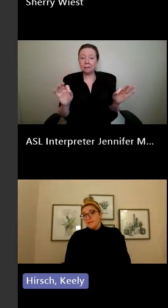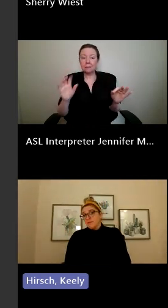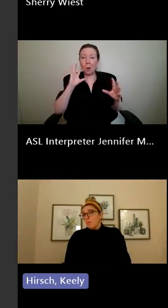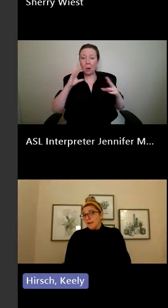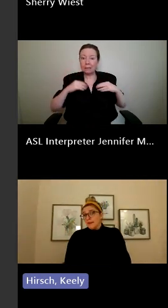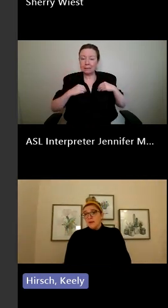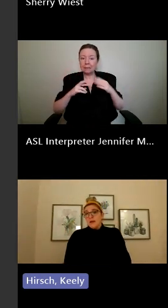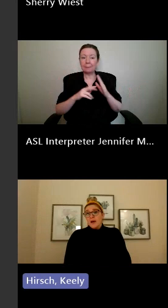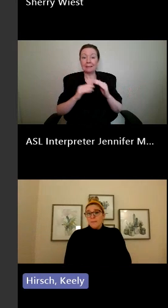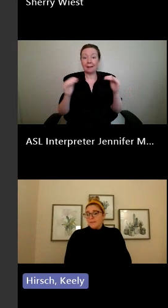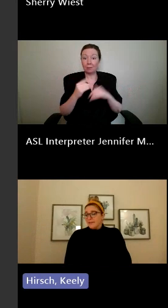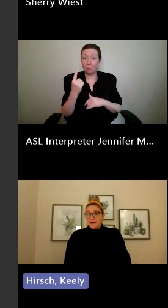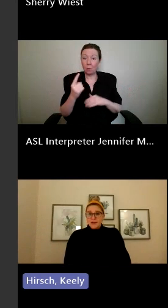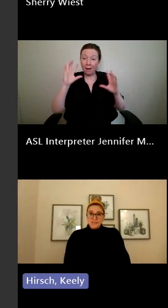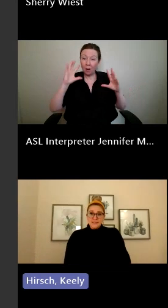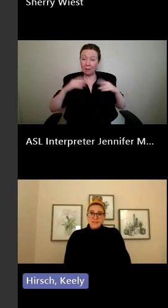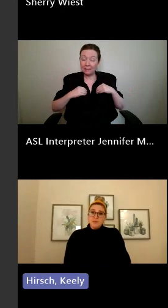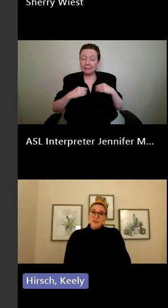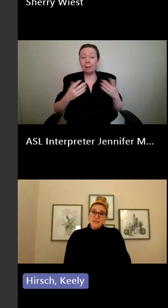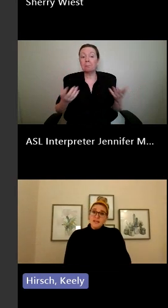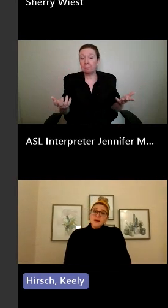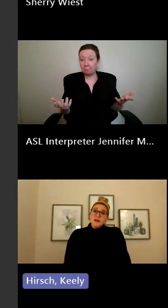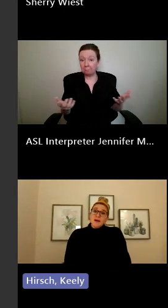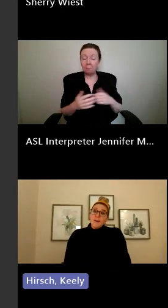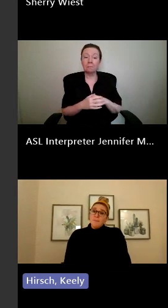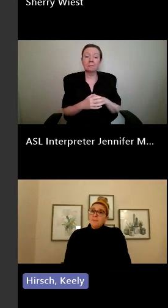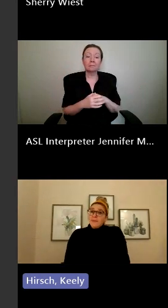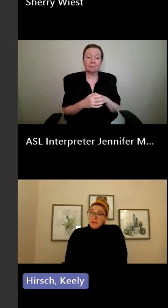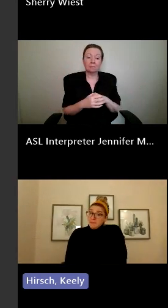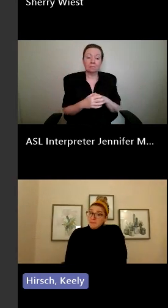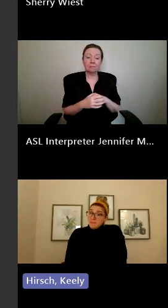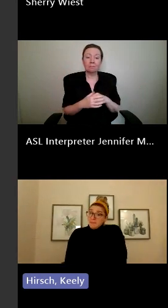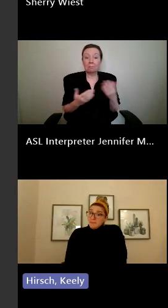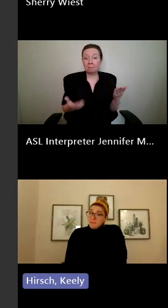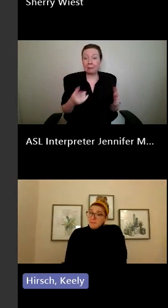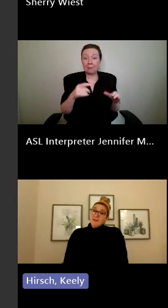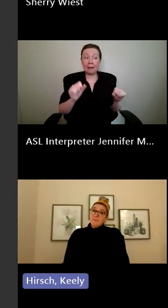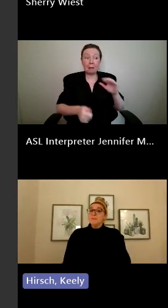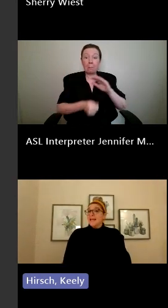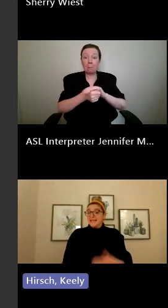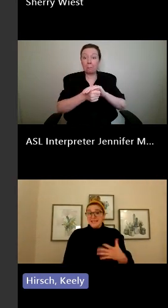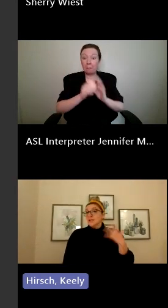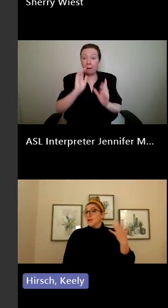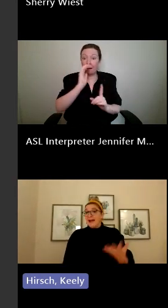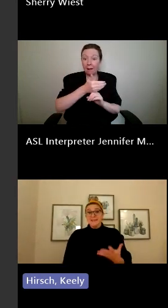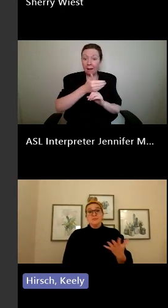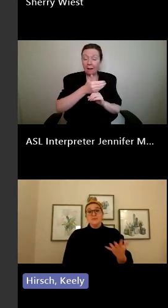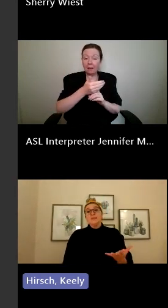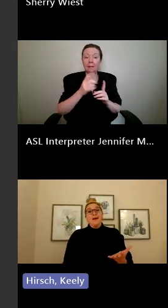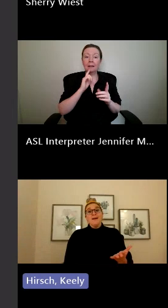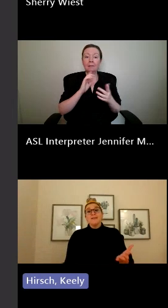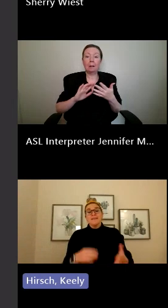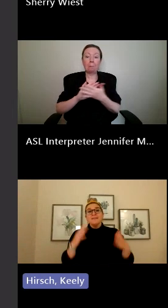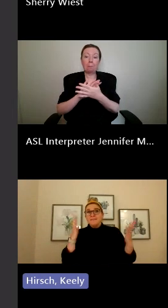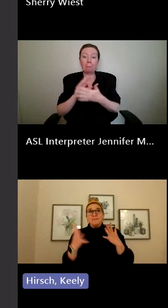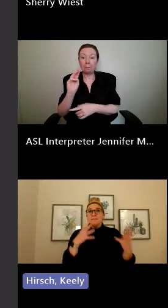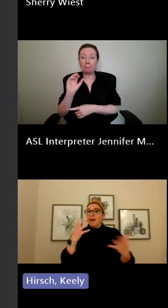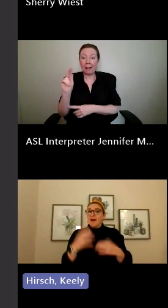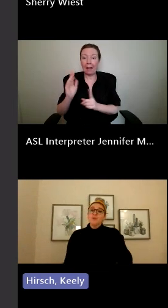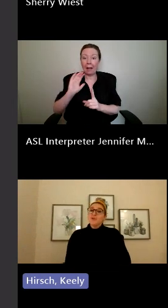as level 1 in the autistic community. They might be able to hide that. They might blend in or mask really well,